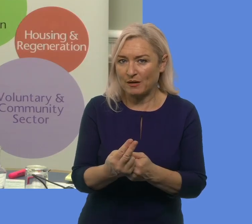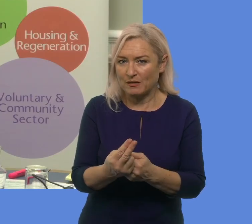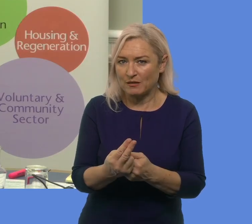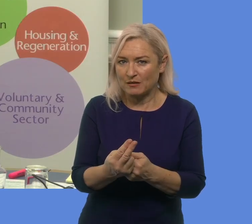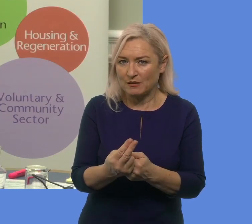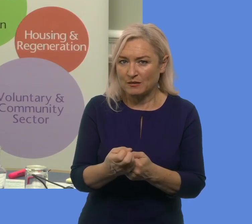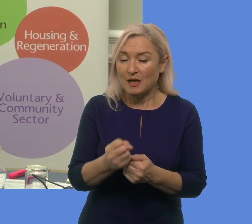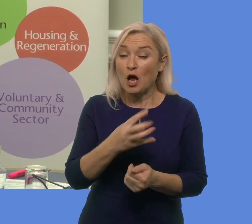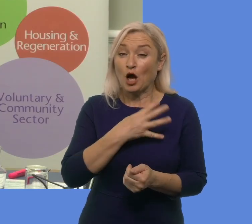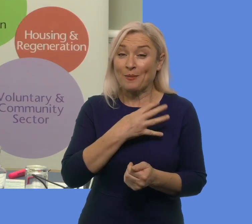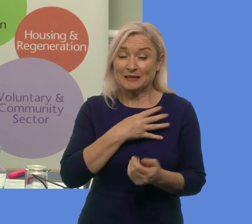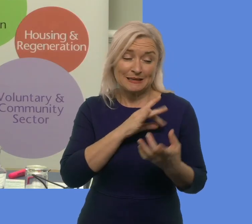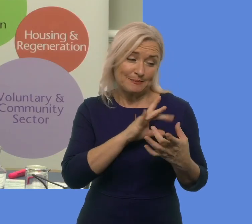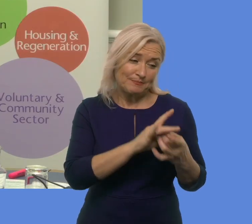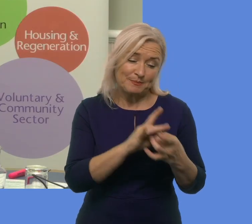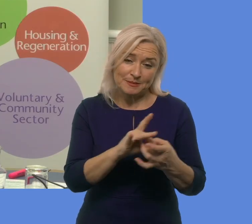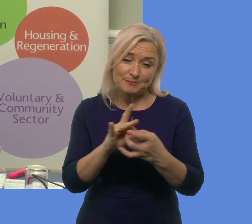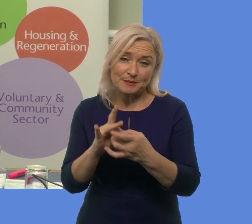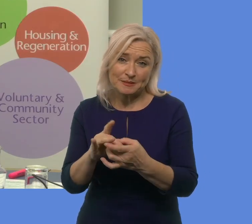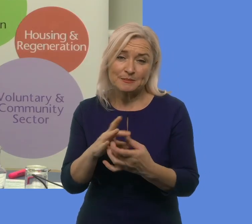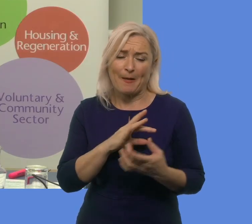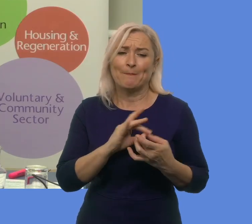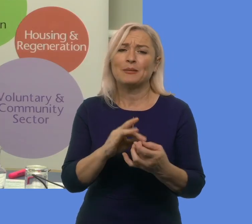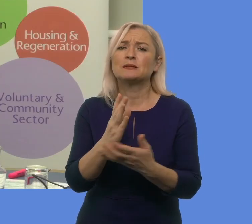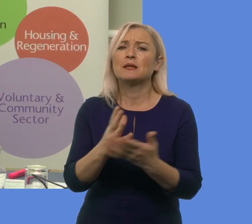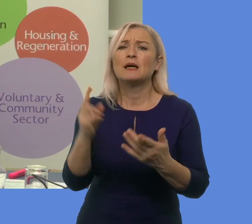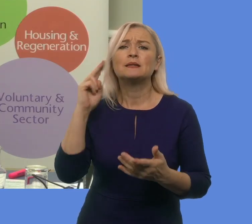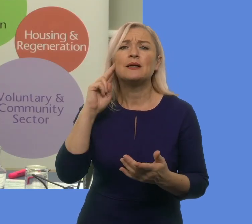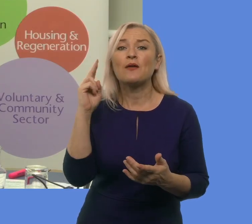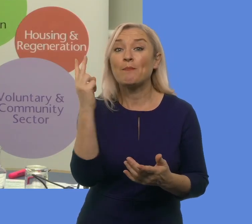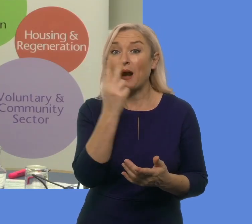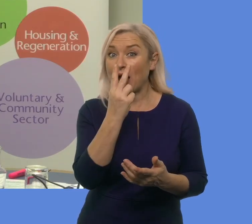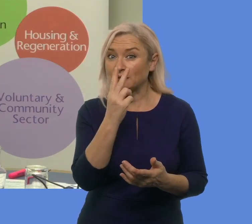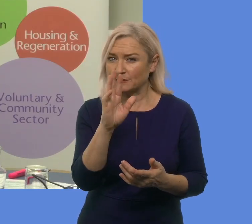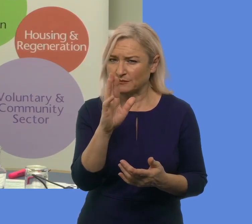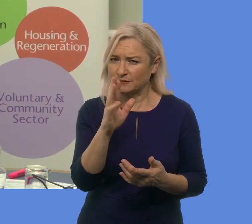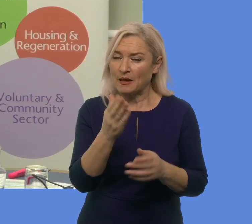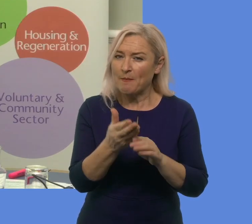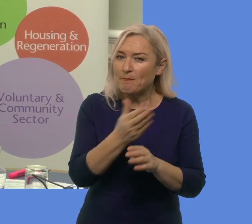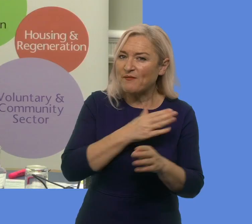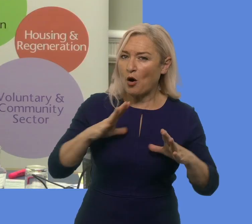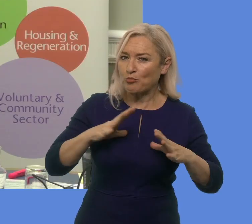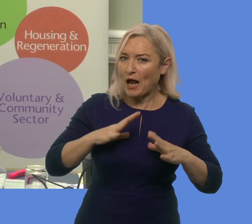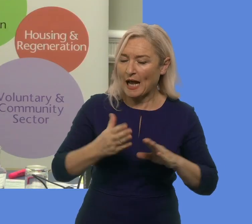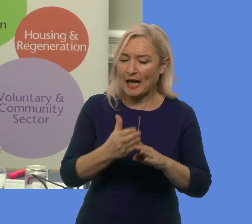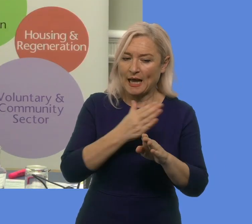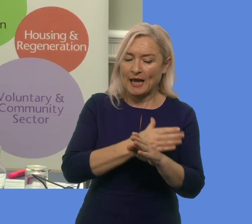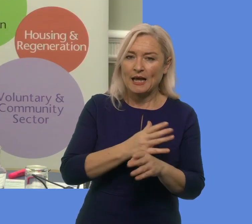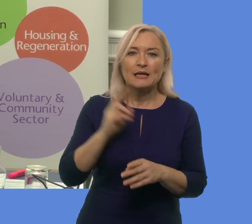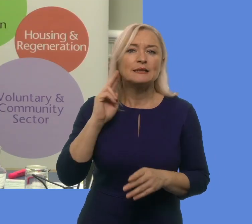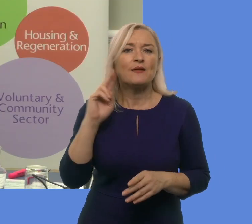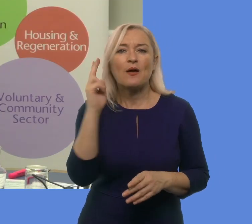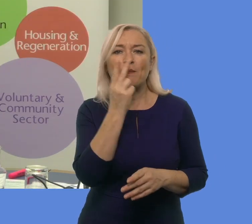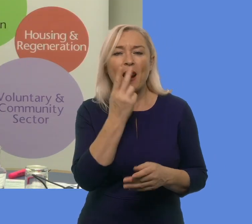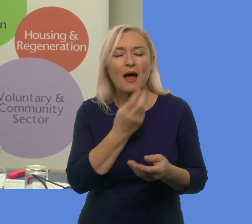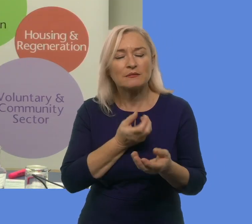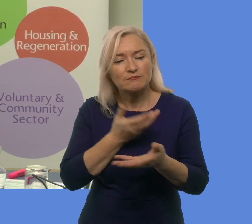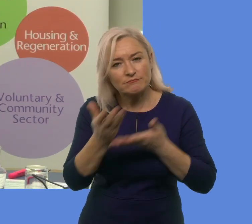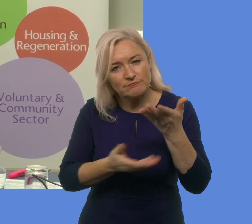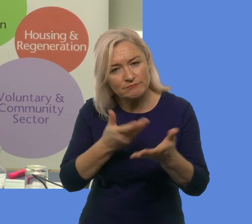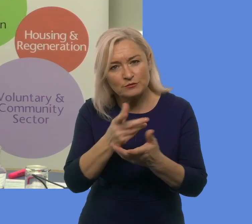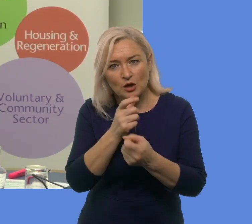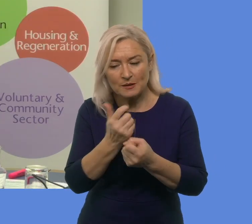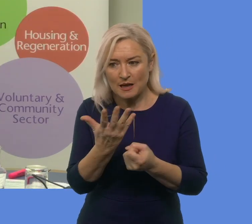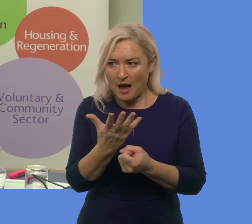with representatives of the deaf-blind community just before recess, and based on some of the challenges that they'd outlined in terms of getting to the event here